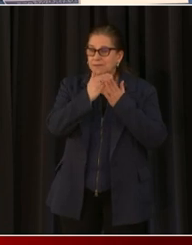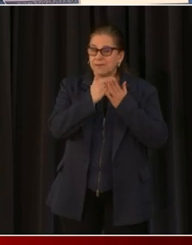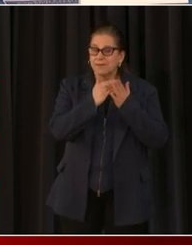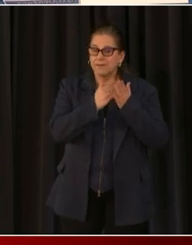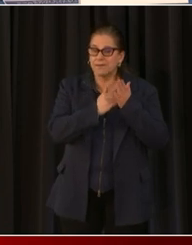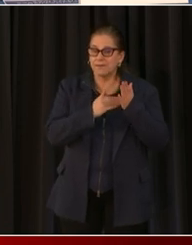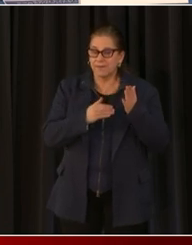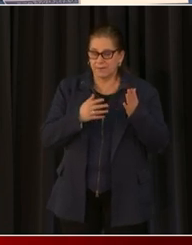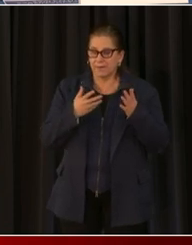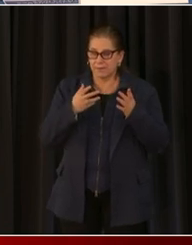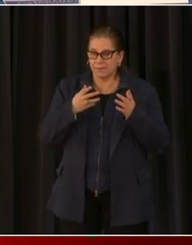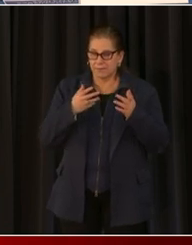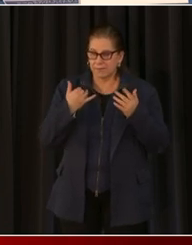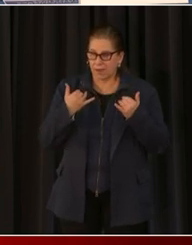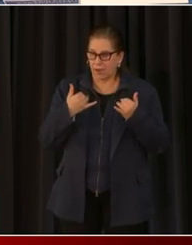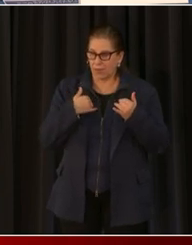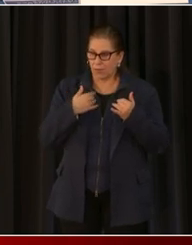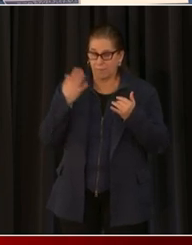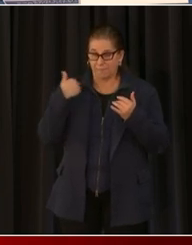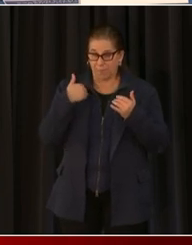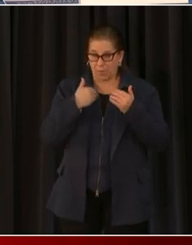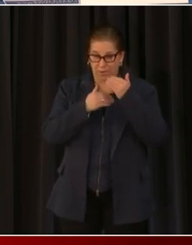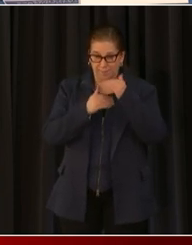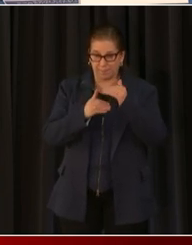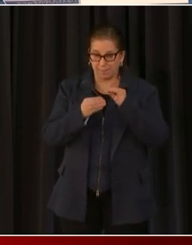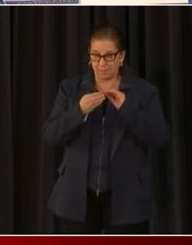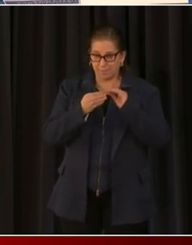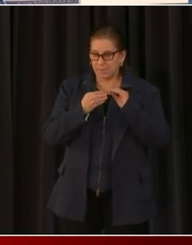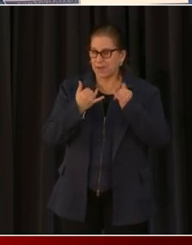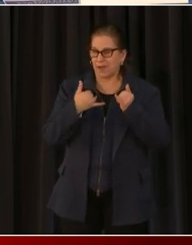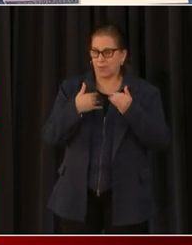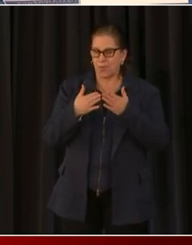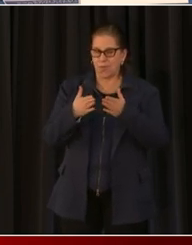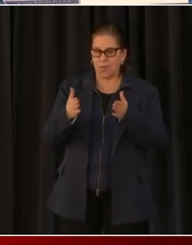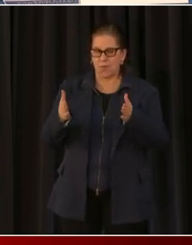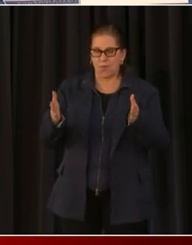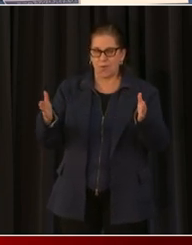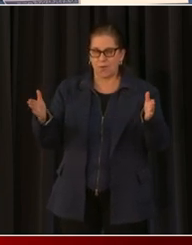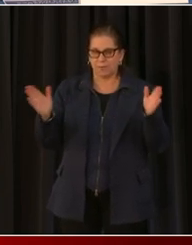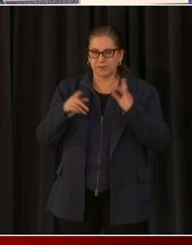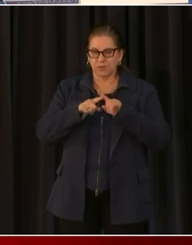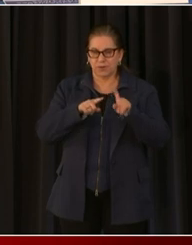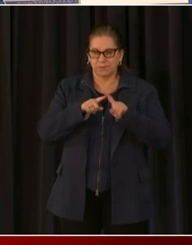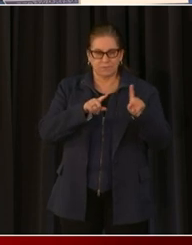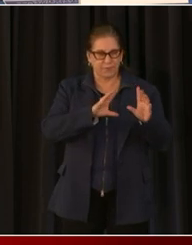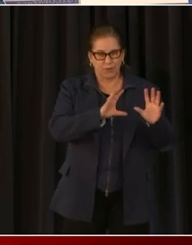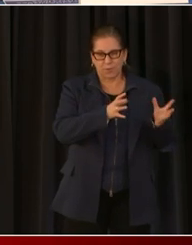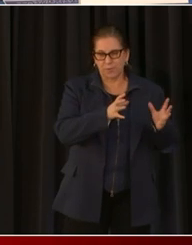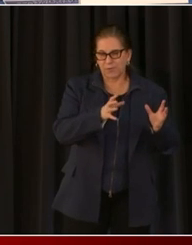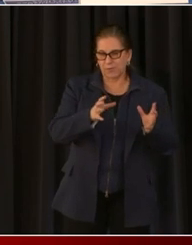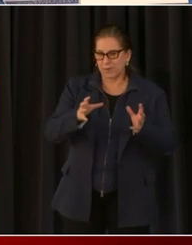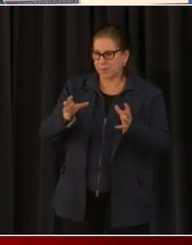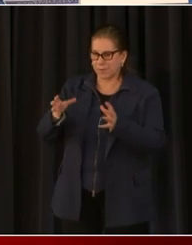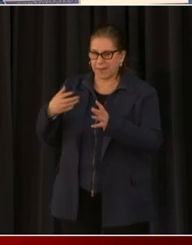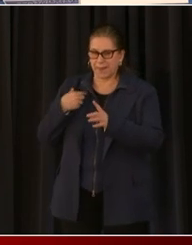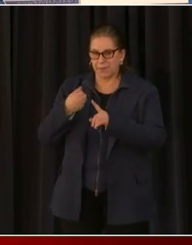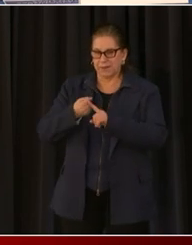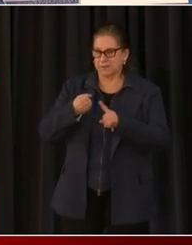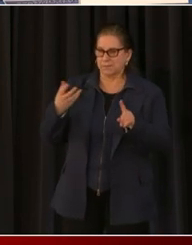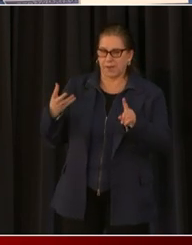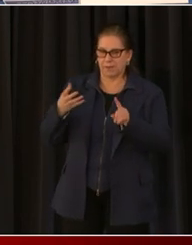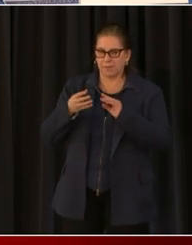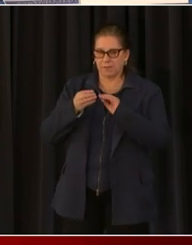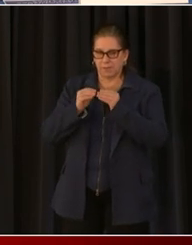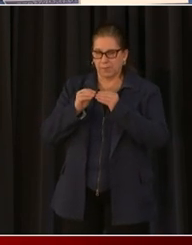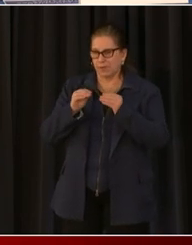will expand to additional phases. So our expectation is that those hospitals and health centers will expand to phase 1C at the same